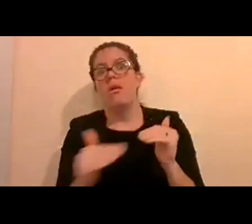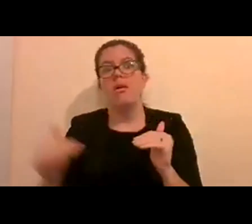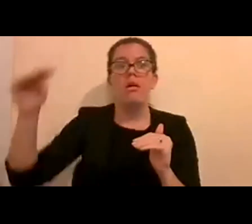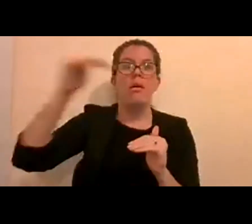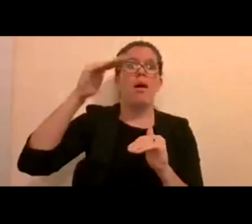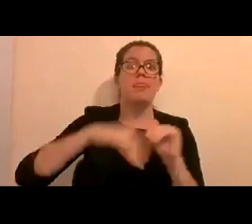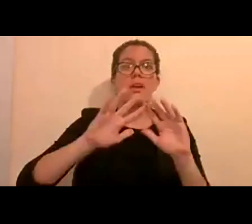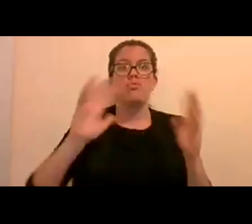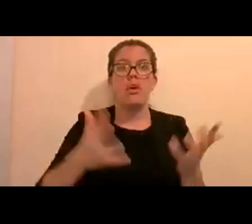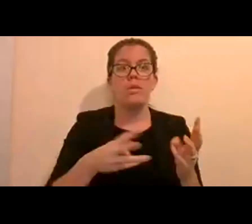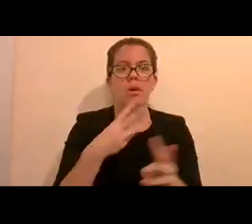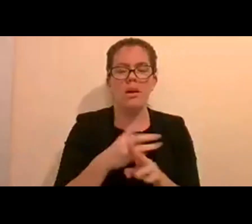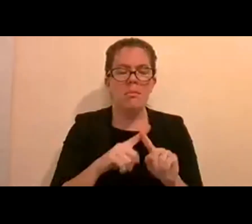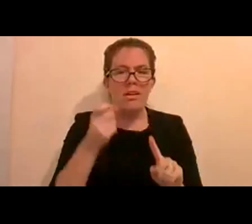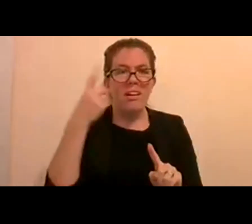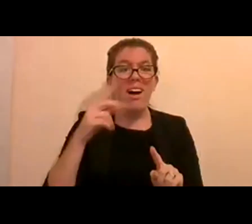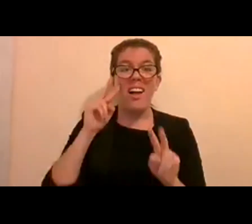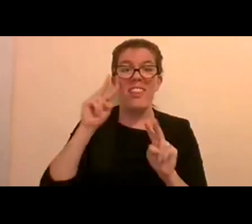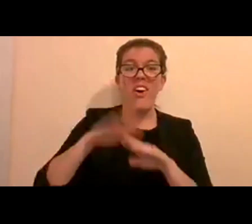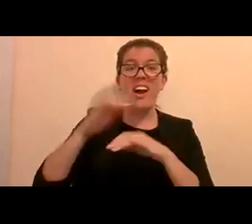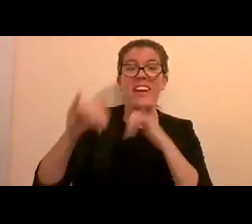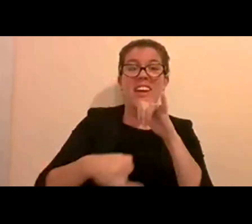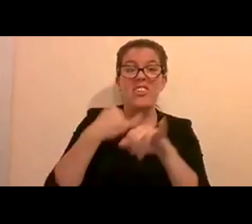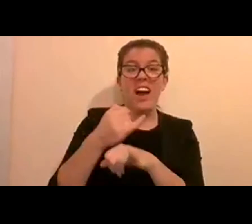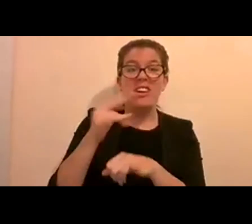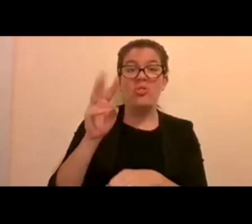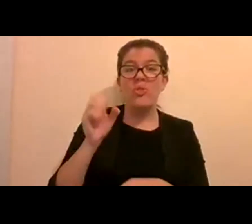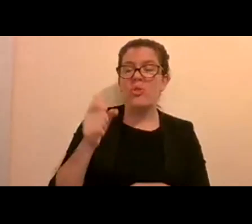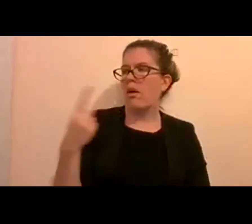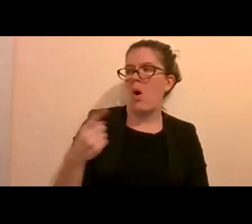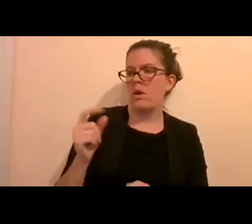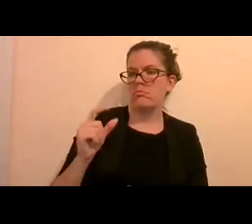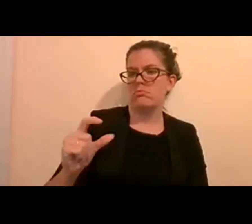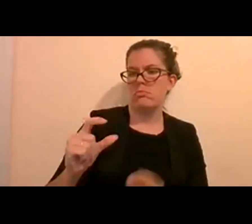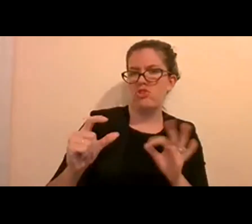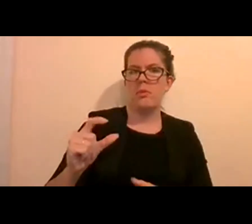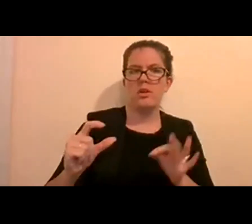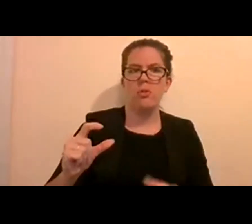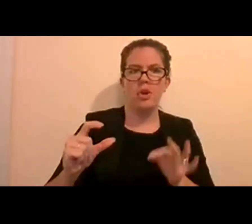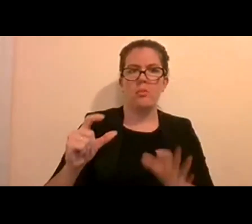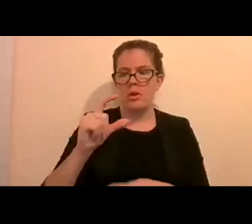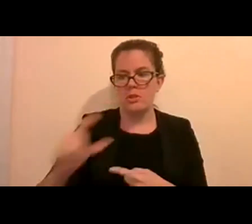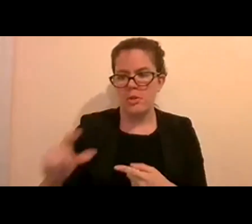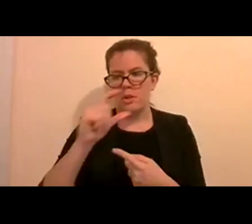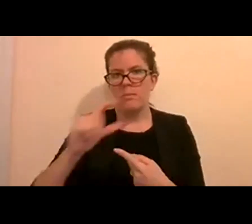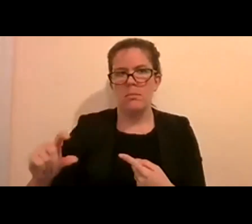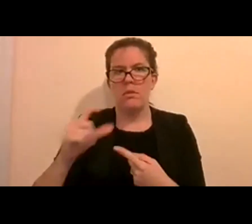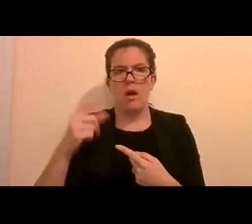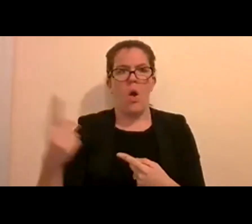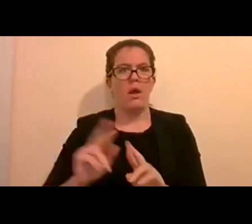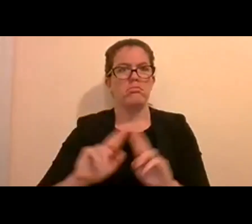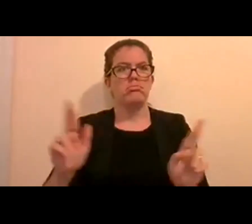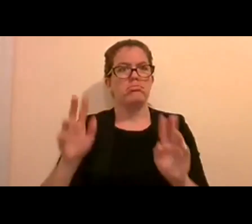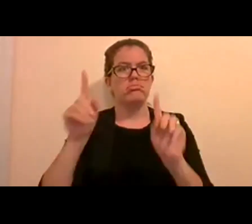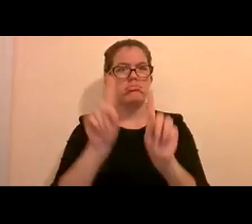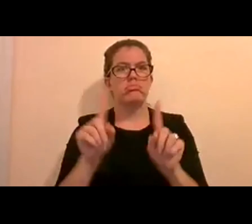But man, when I watch international news, I see interpreters all the time, who are in place in these different countries.